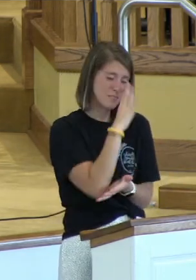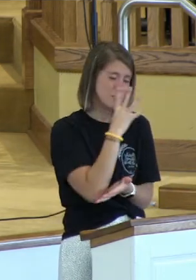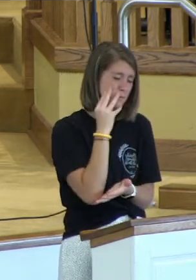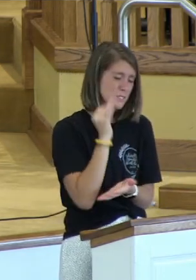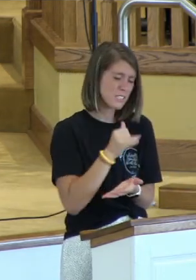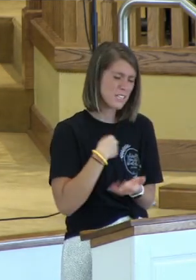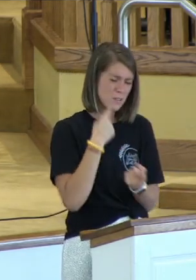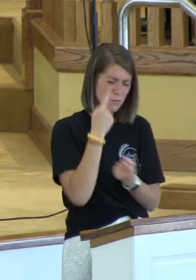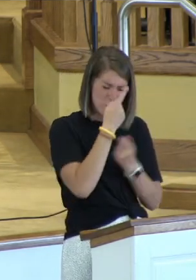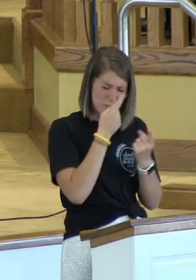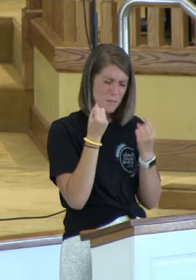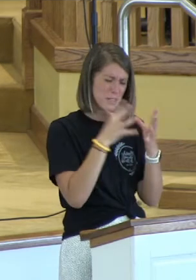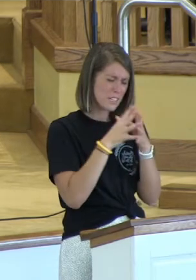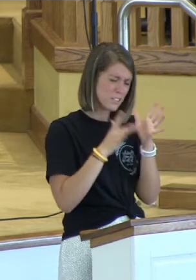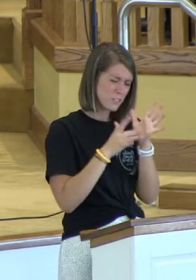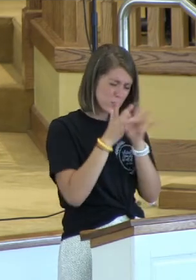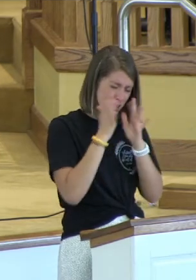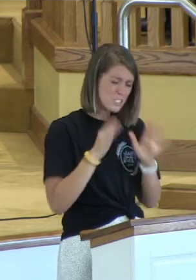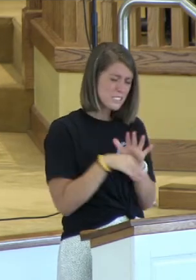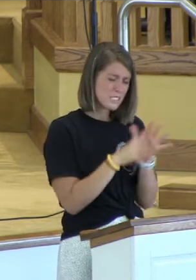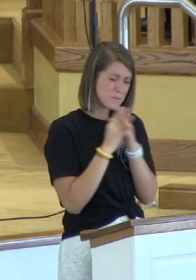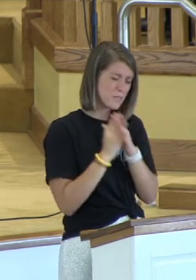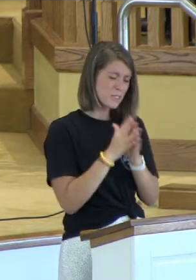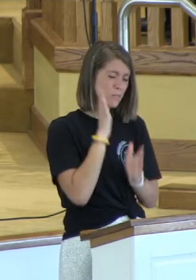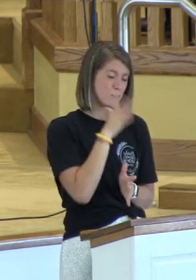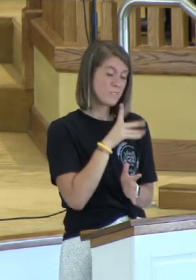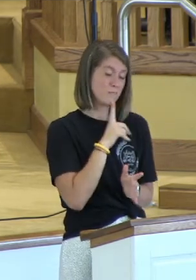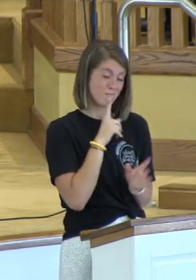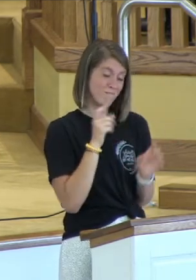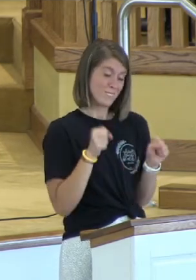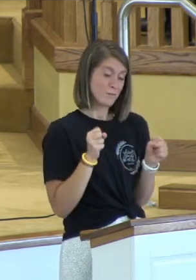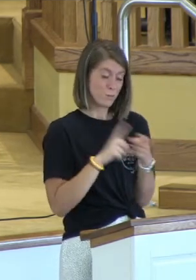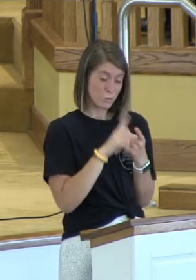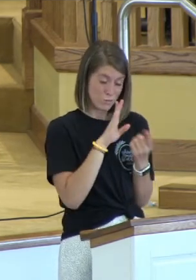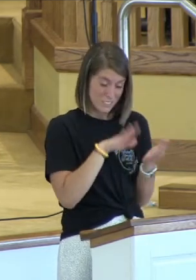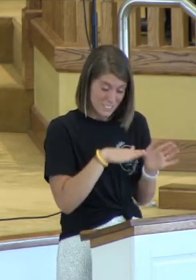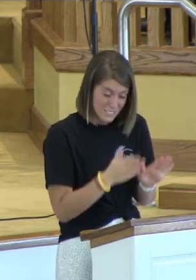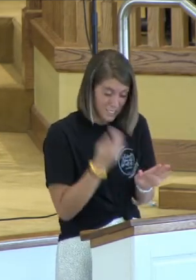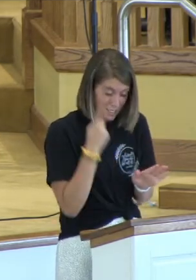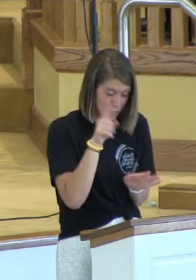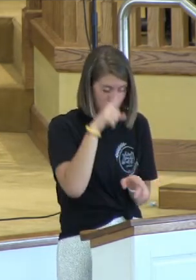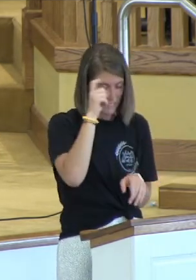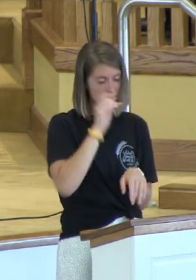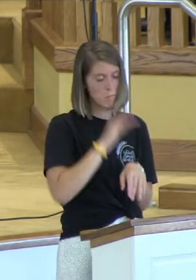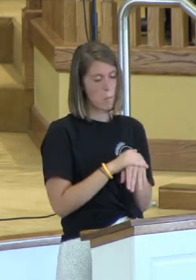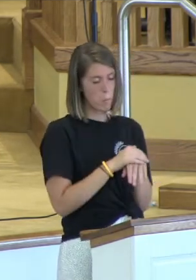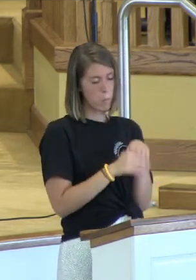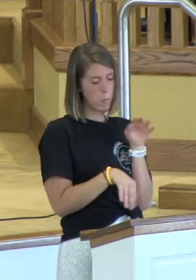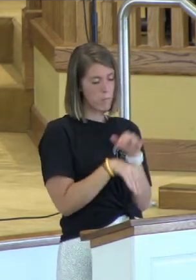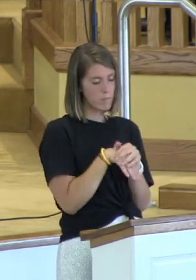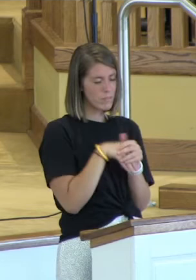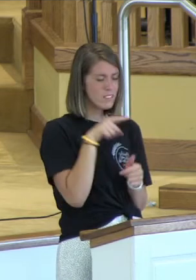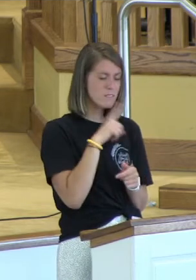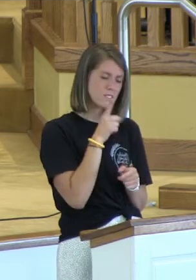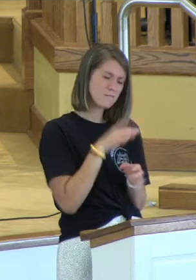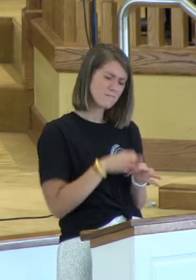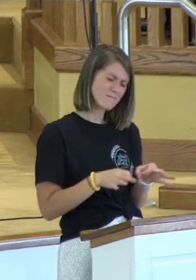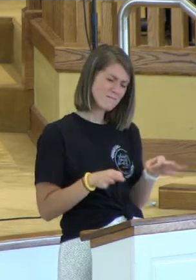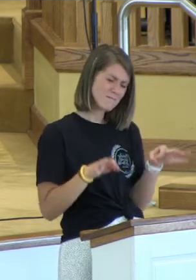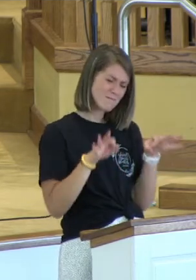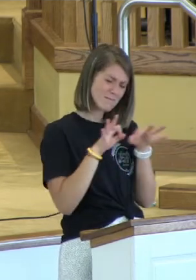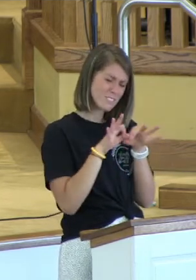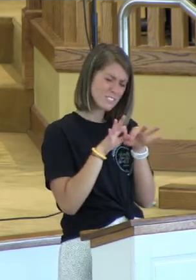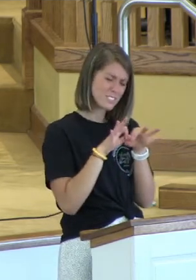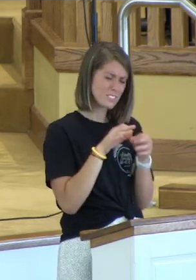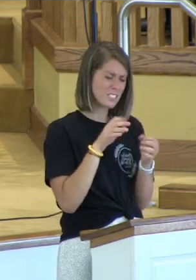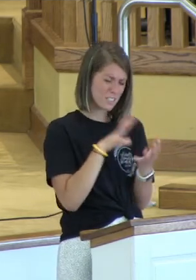Lord, I wonder how many Christians in America would be able to even do that because we've been so comfortable. Lord, this is a valuable lesson to challenge us to